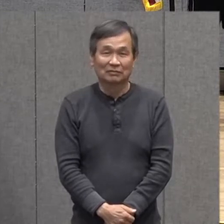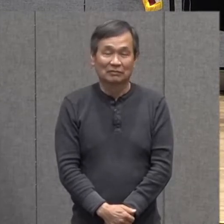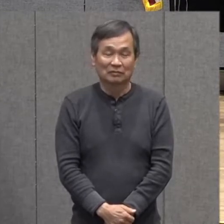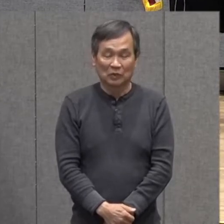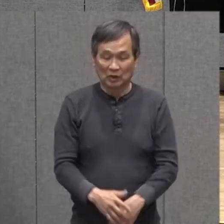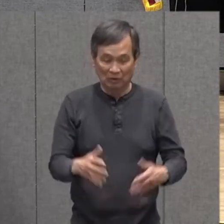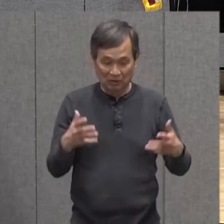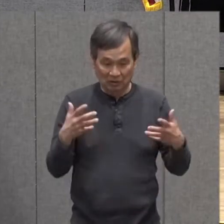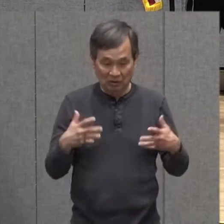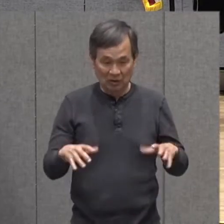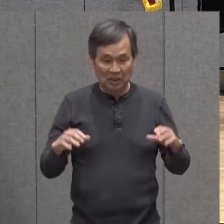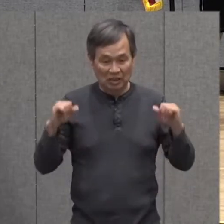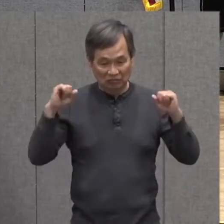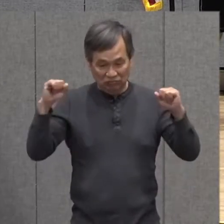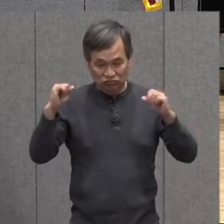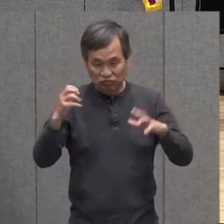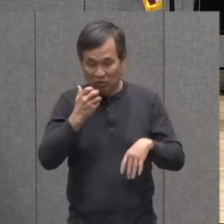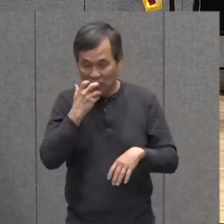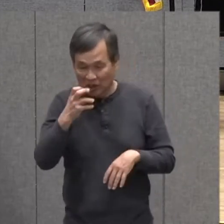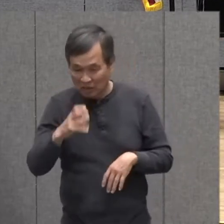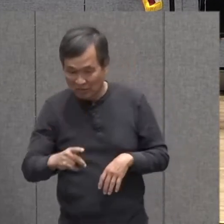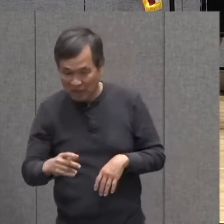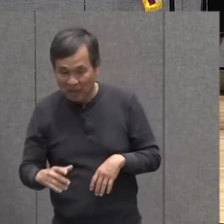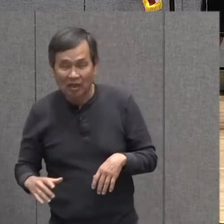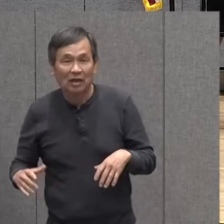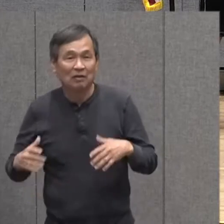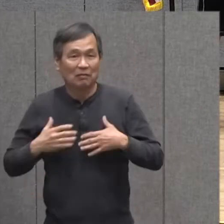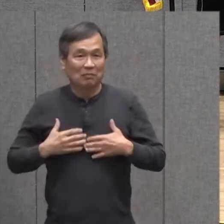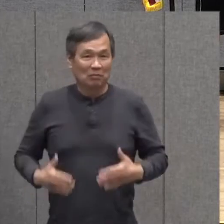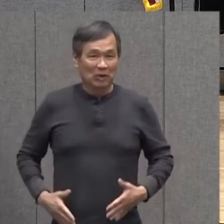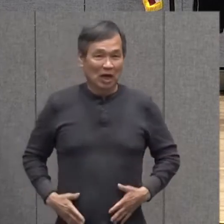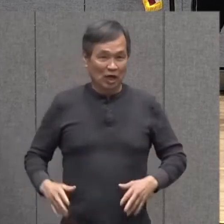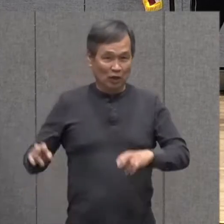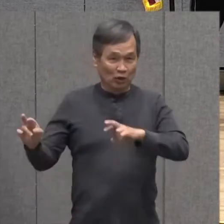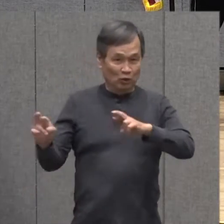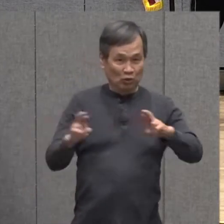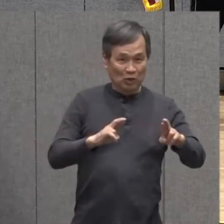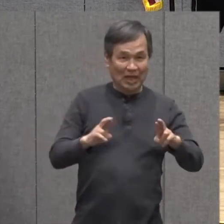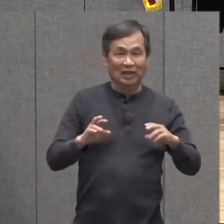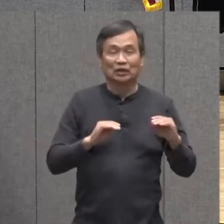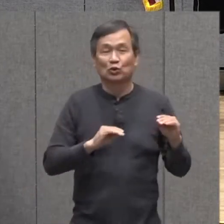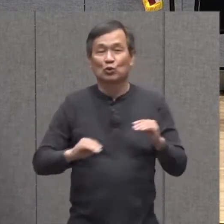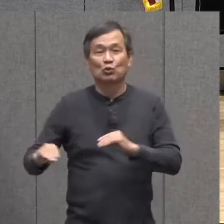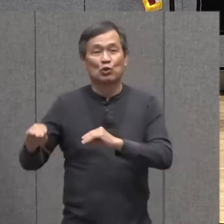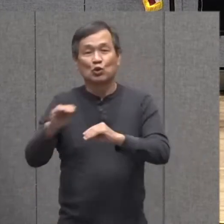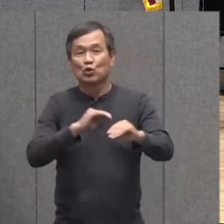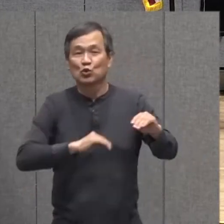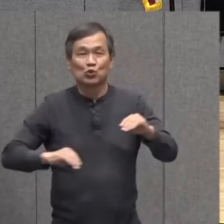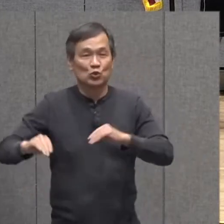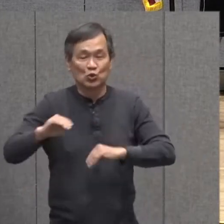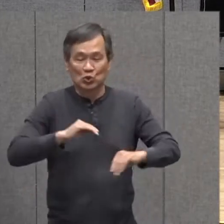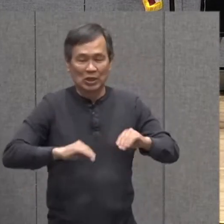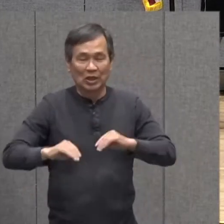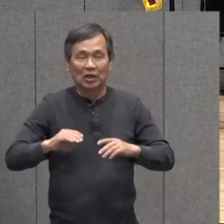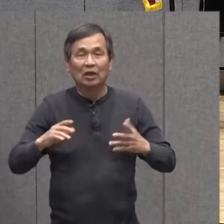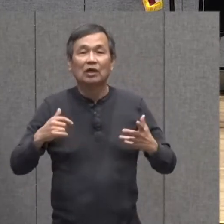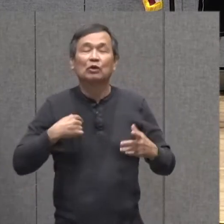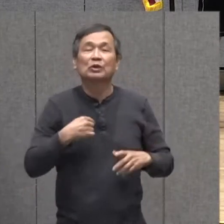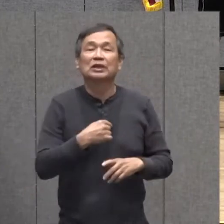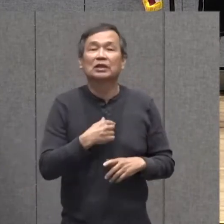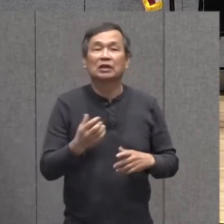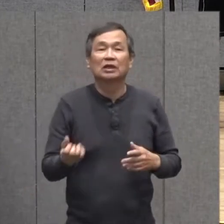After we did our physical activity and got our bodies ready to move, we then went into some throwing and